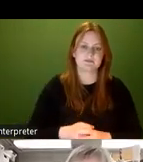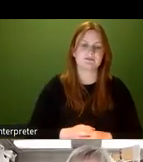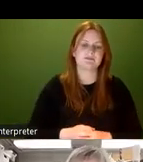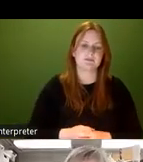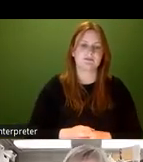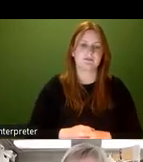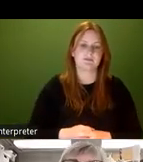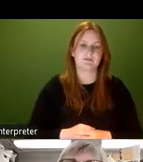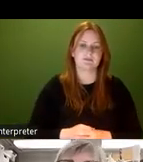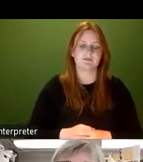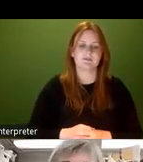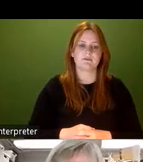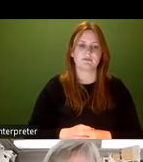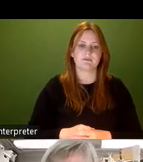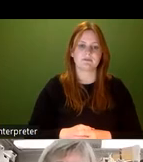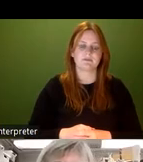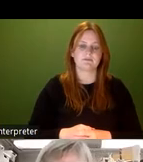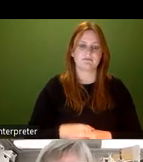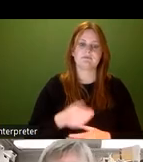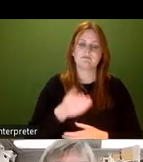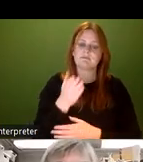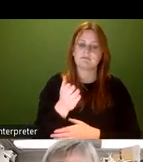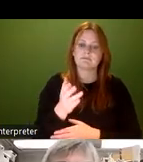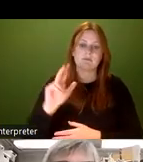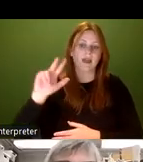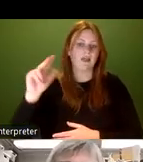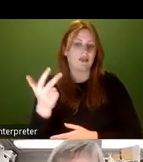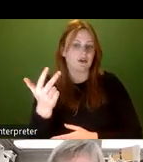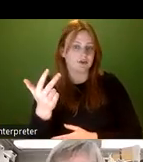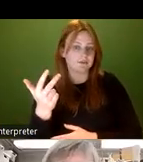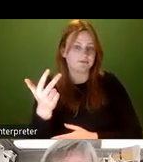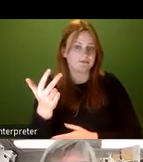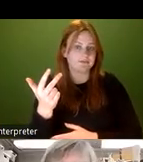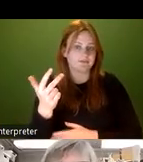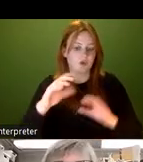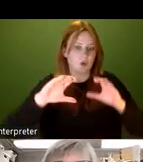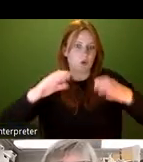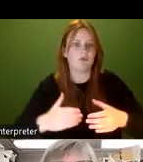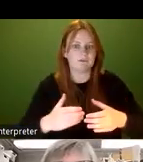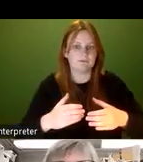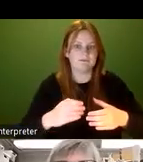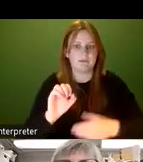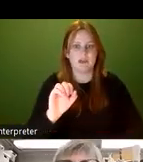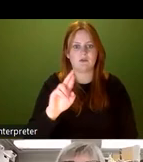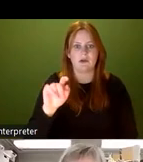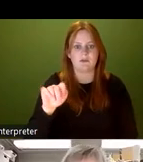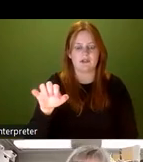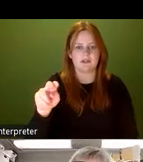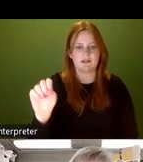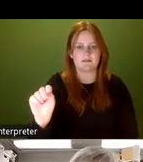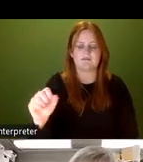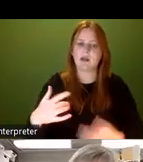another detail. And then this was the third set, and I do show them as pairs, almost as